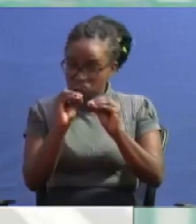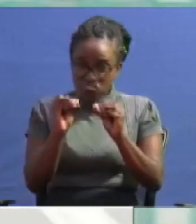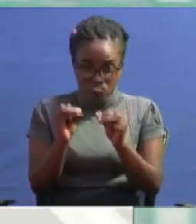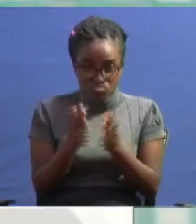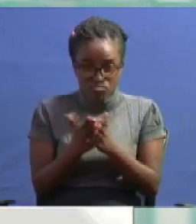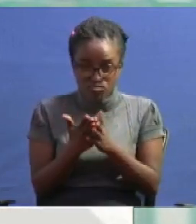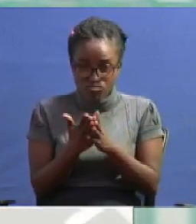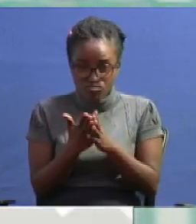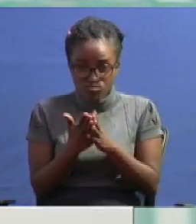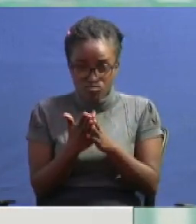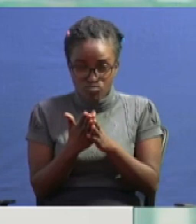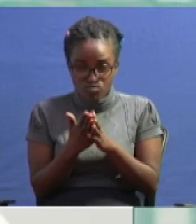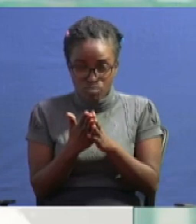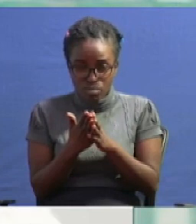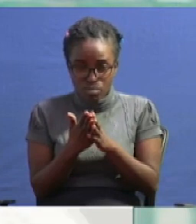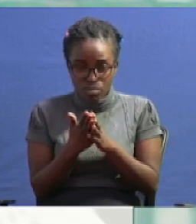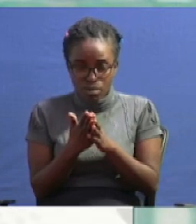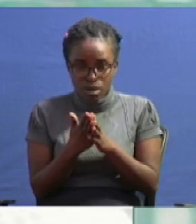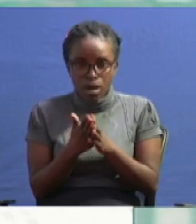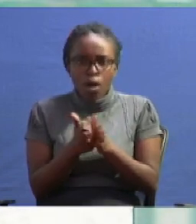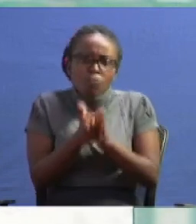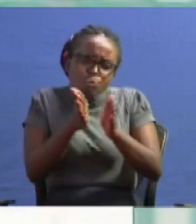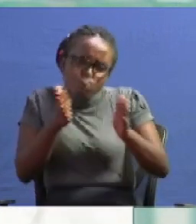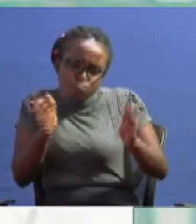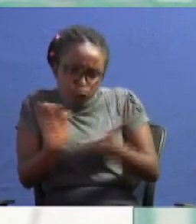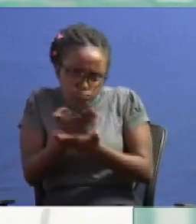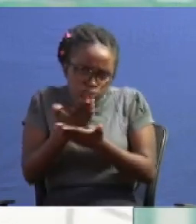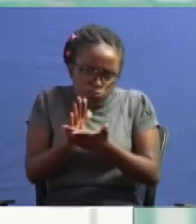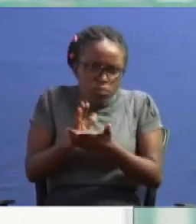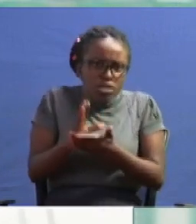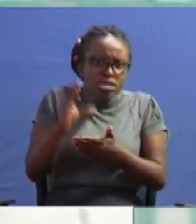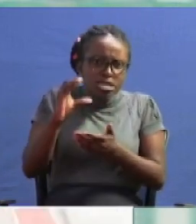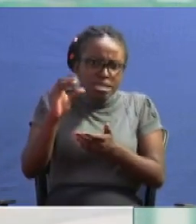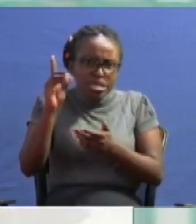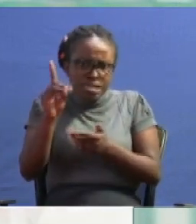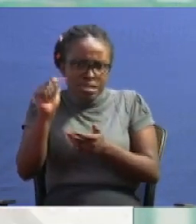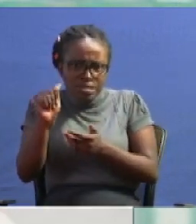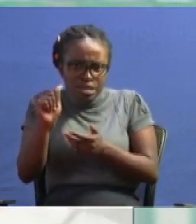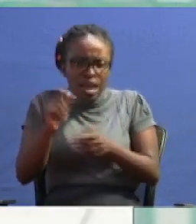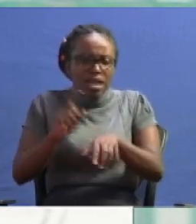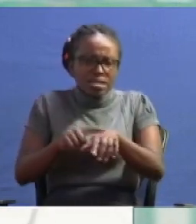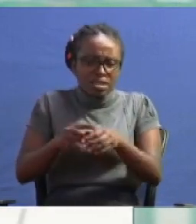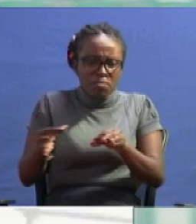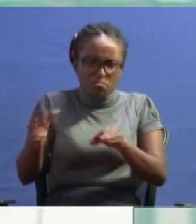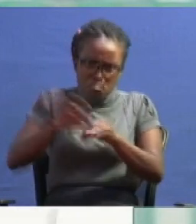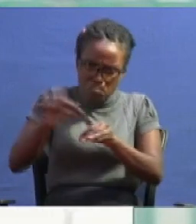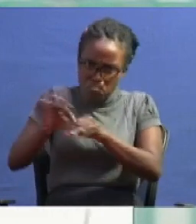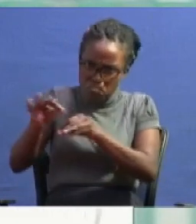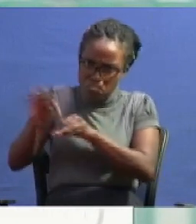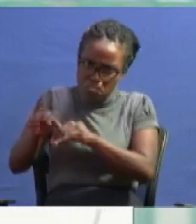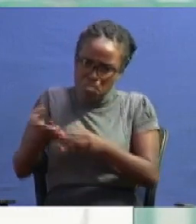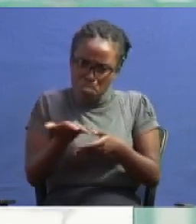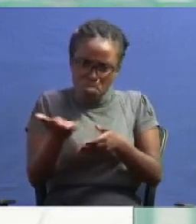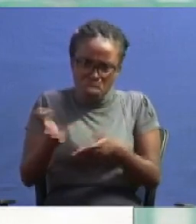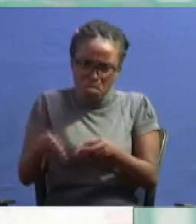have have a bigger share when it comes to CDF and other, another government, distribution, and then at the same